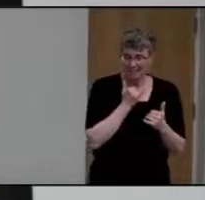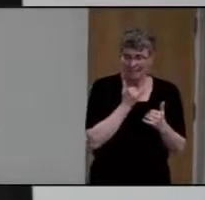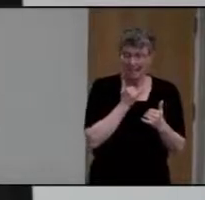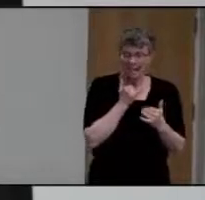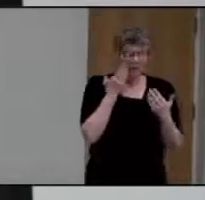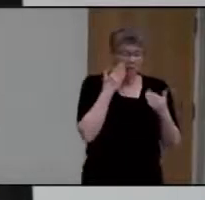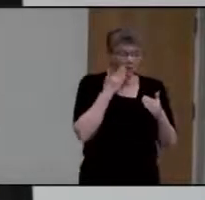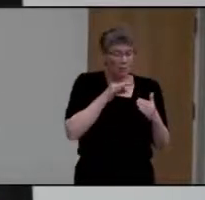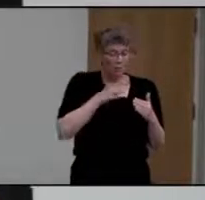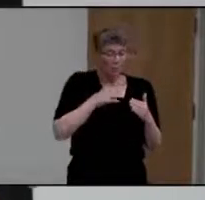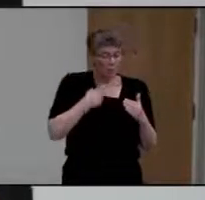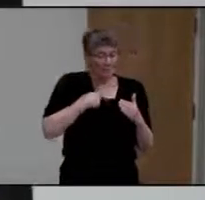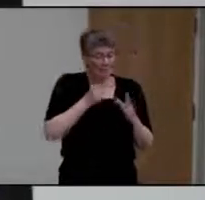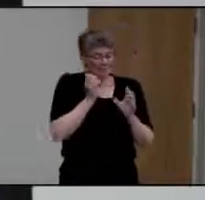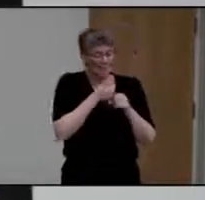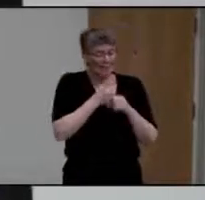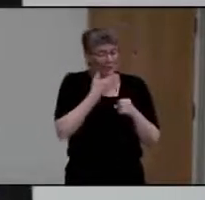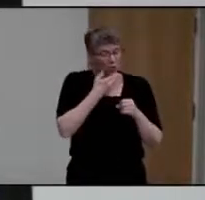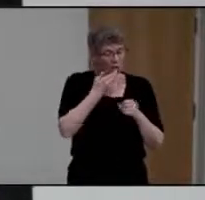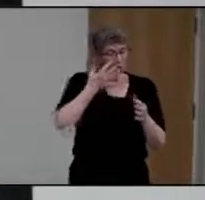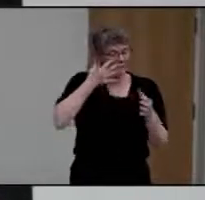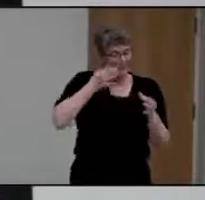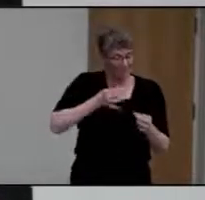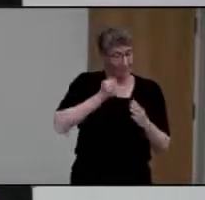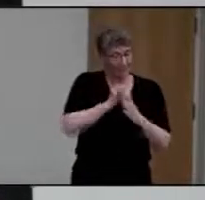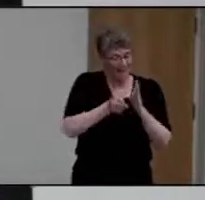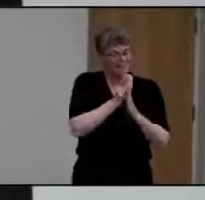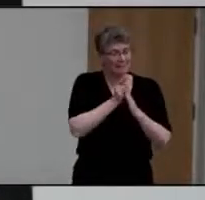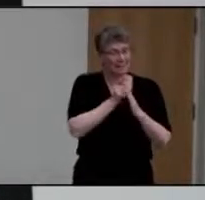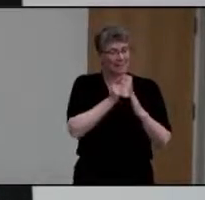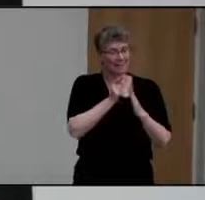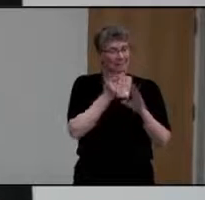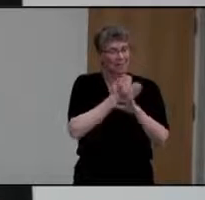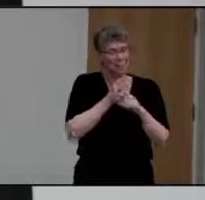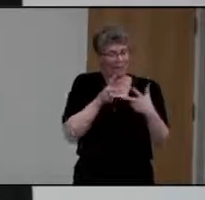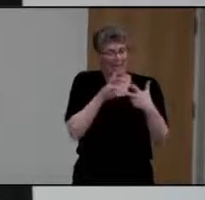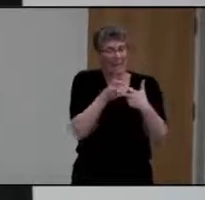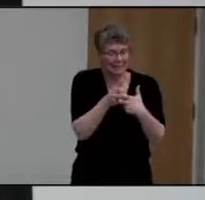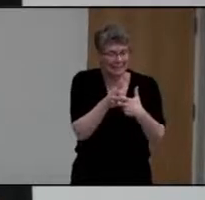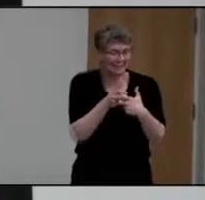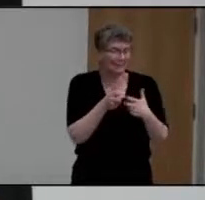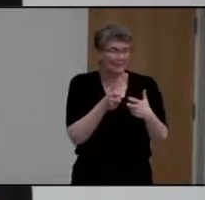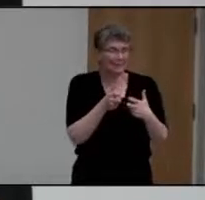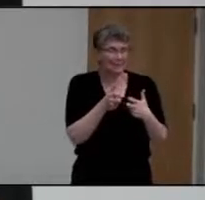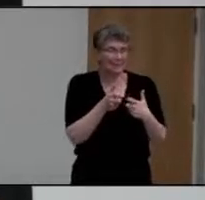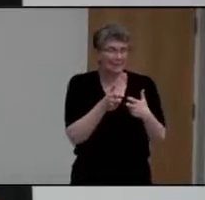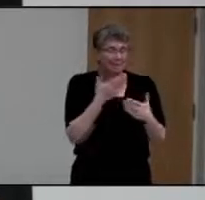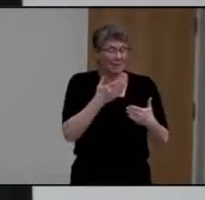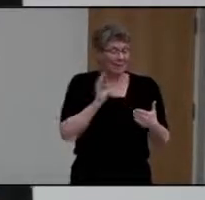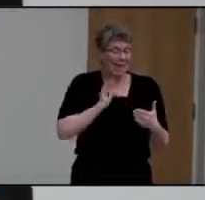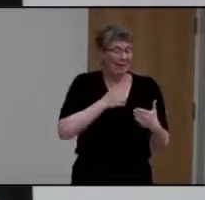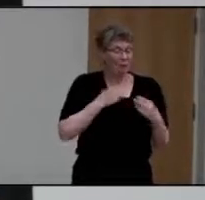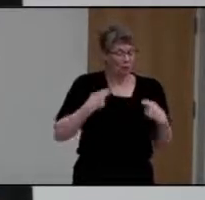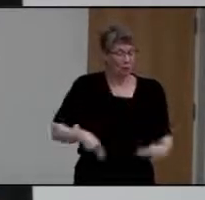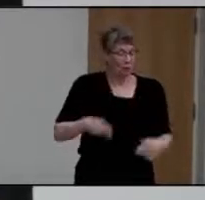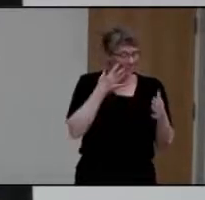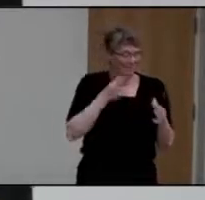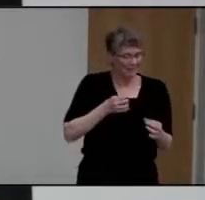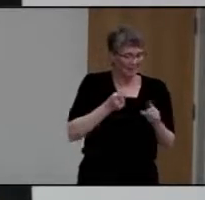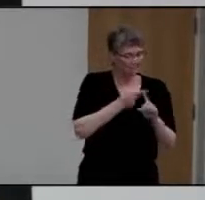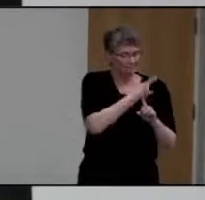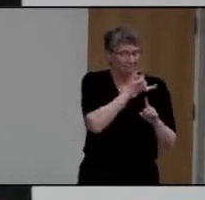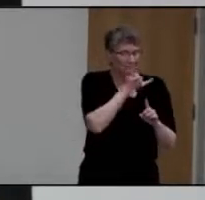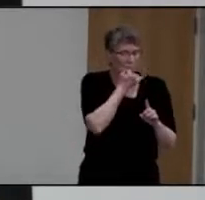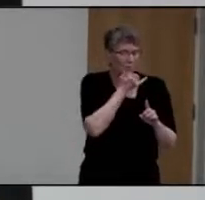an accident. But if you're designing a car and you want it to behave in some way, we have to figure out how we want to behave. And it's not that